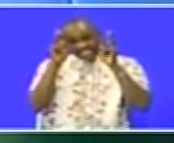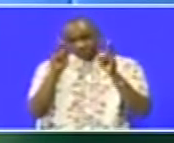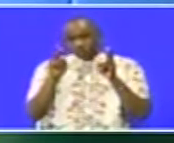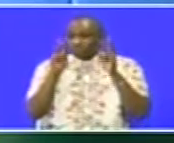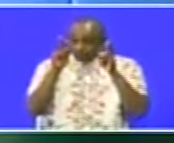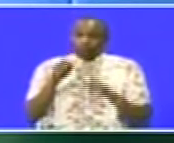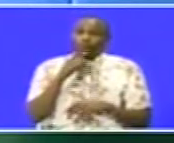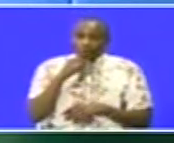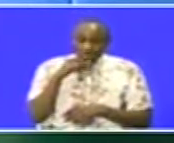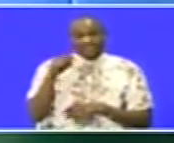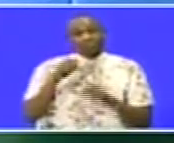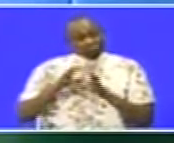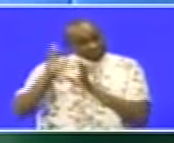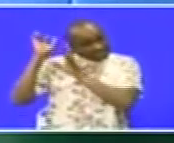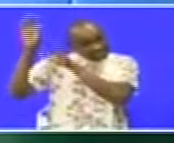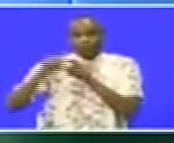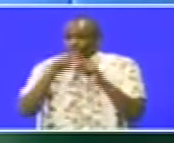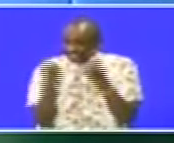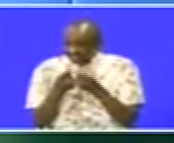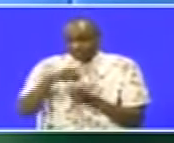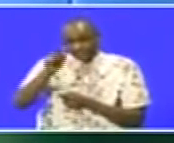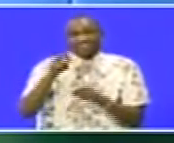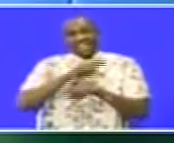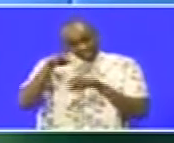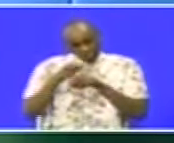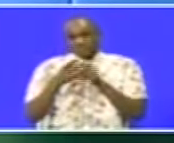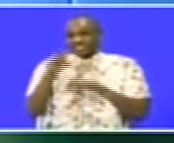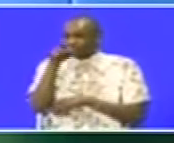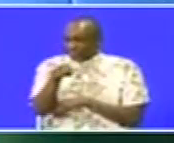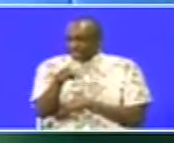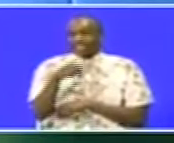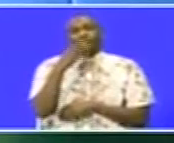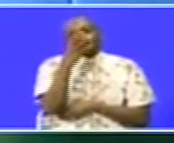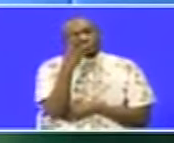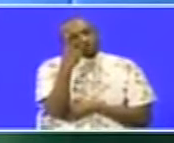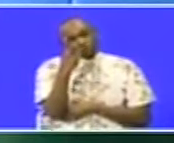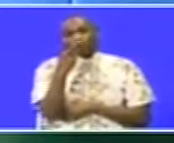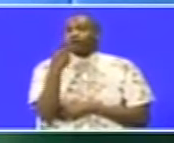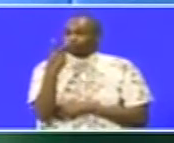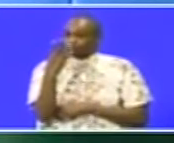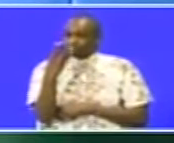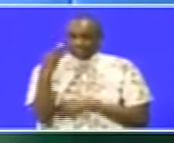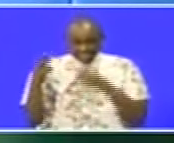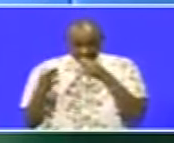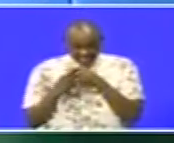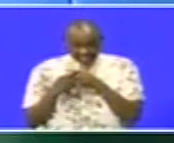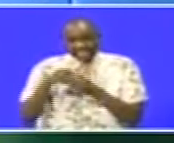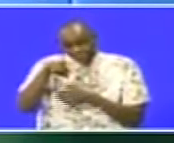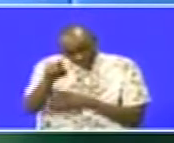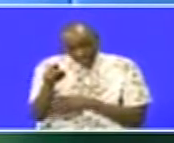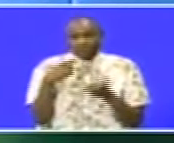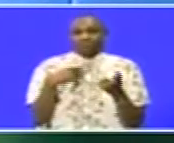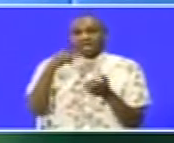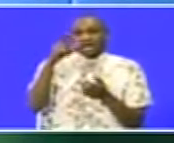team suffered their second defeat in the ongoing national secondary school games after going down 42-48 to Kapenguria boys at the Kamusinga French